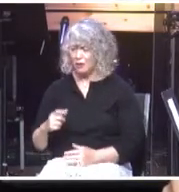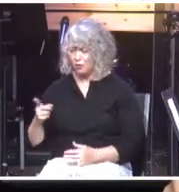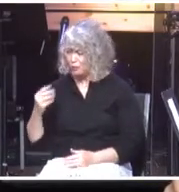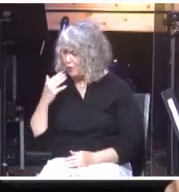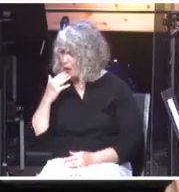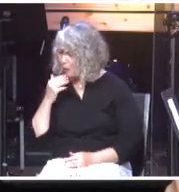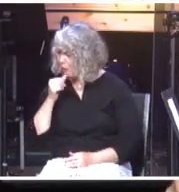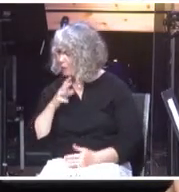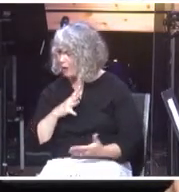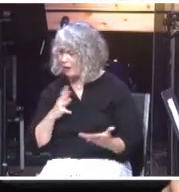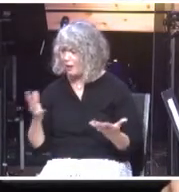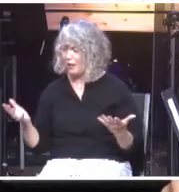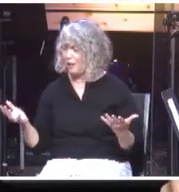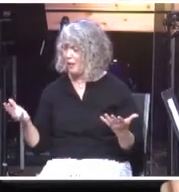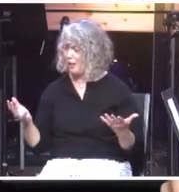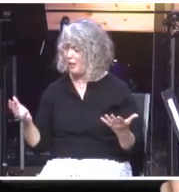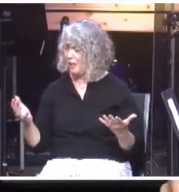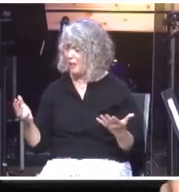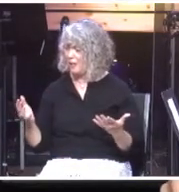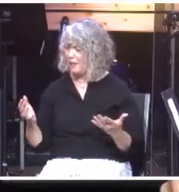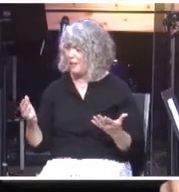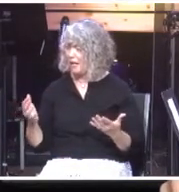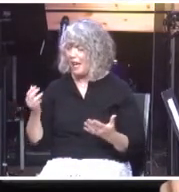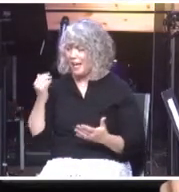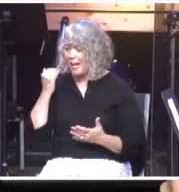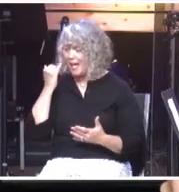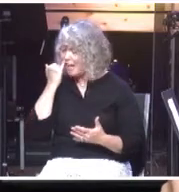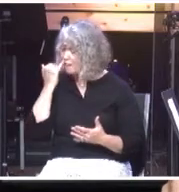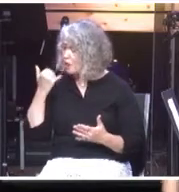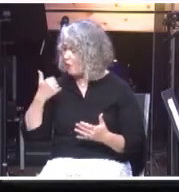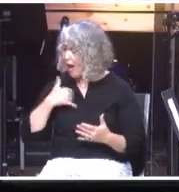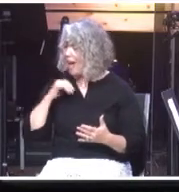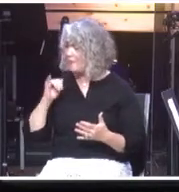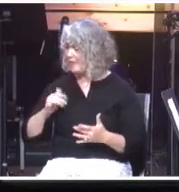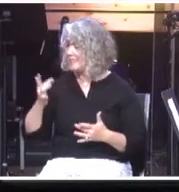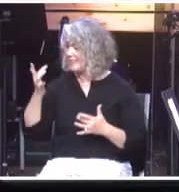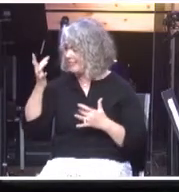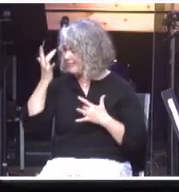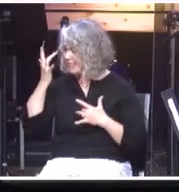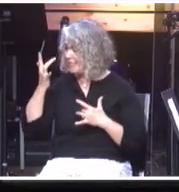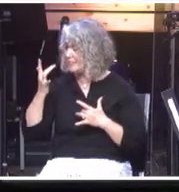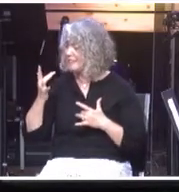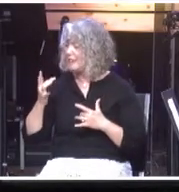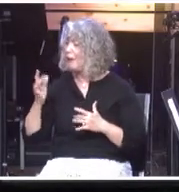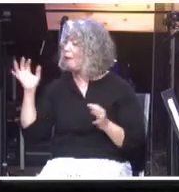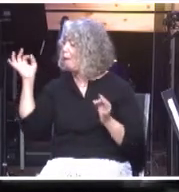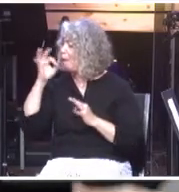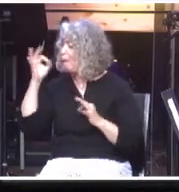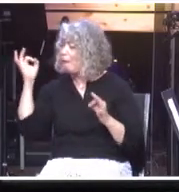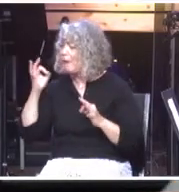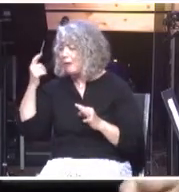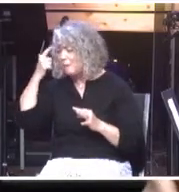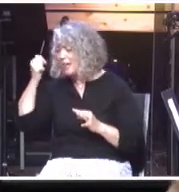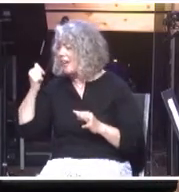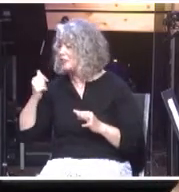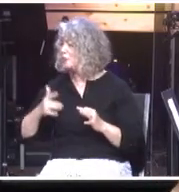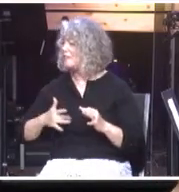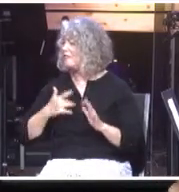know, you wouldn't even know if you had this particular disease because it has absolutely no discomfort of any